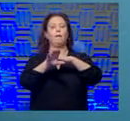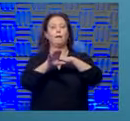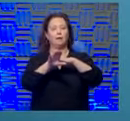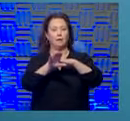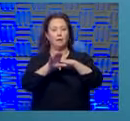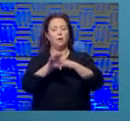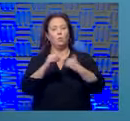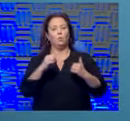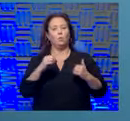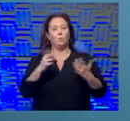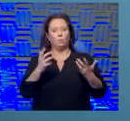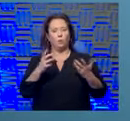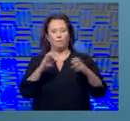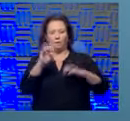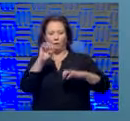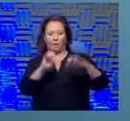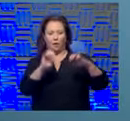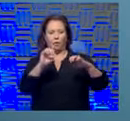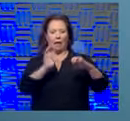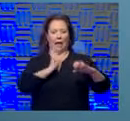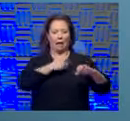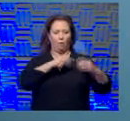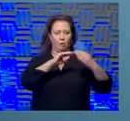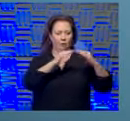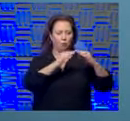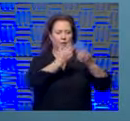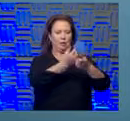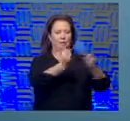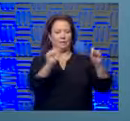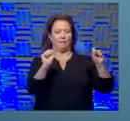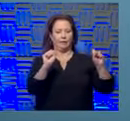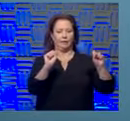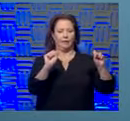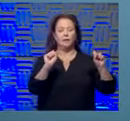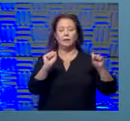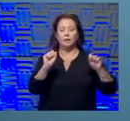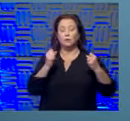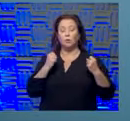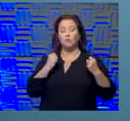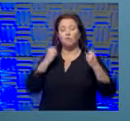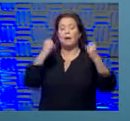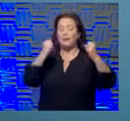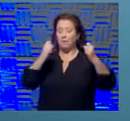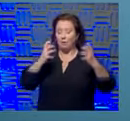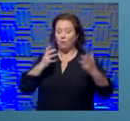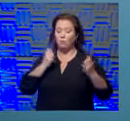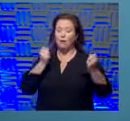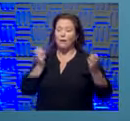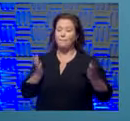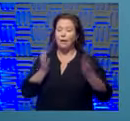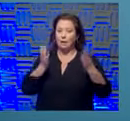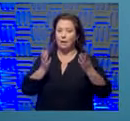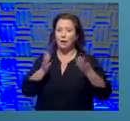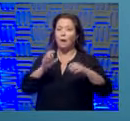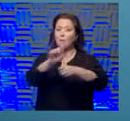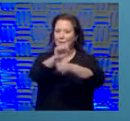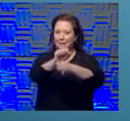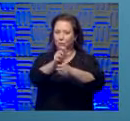we have to evaluate capacity and safety at that time. So strongly recommending appointments, but we can take walk-ins